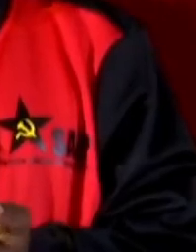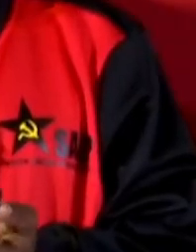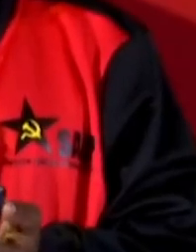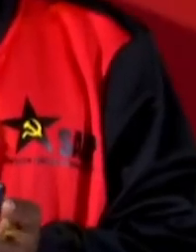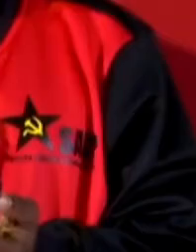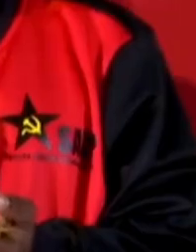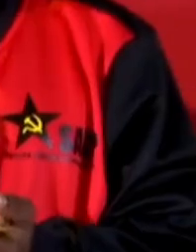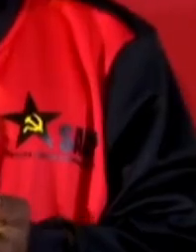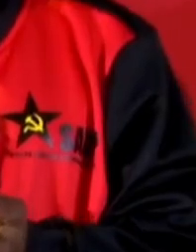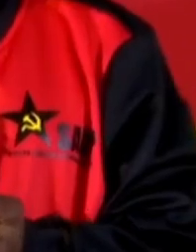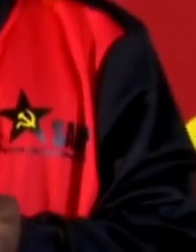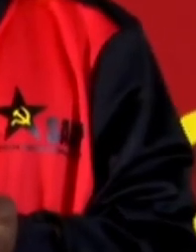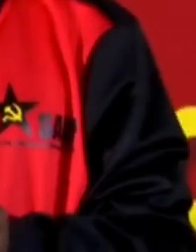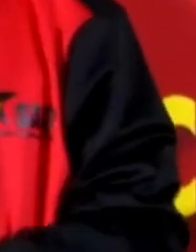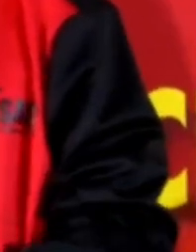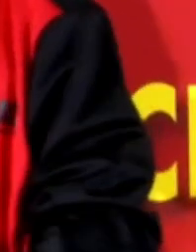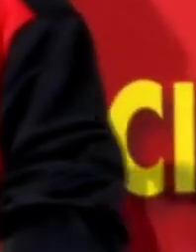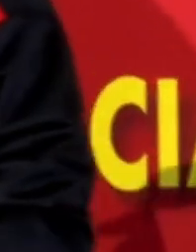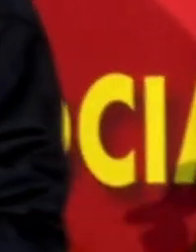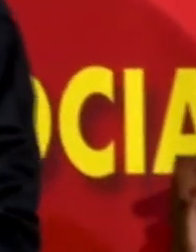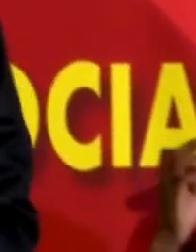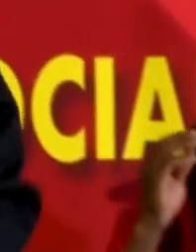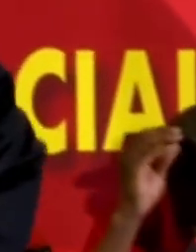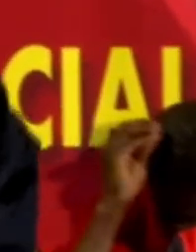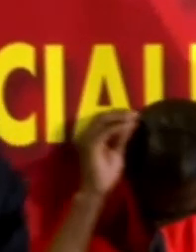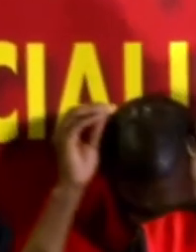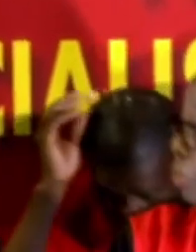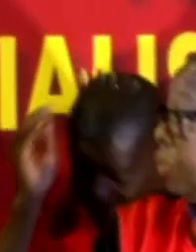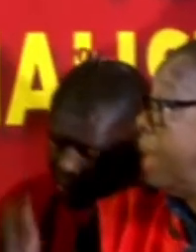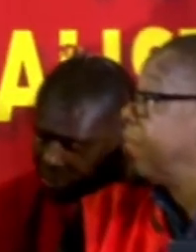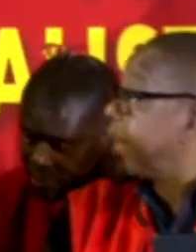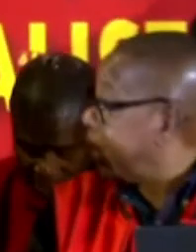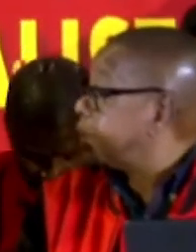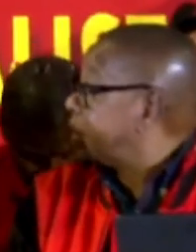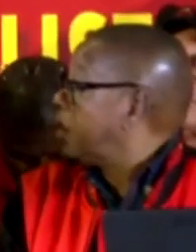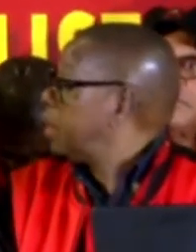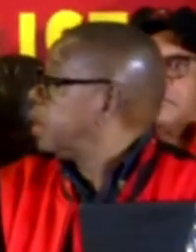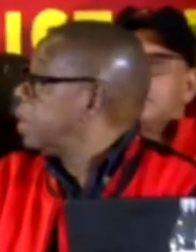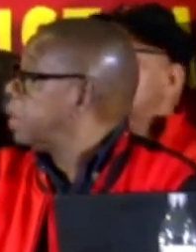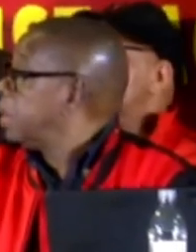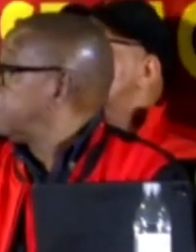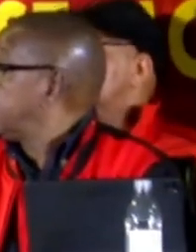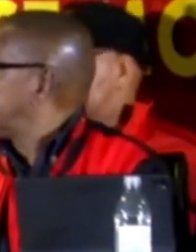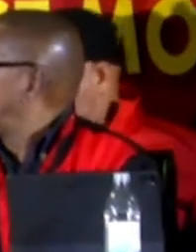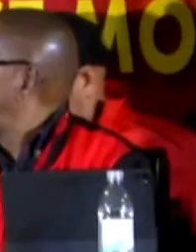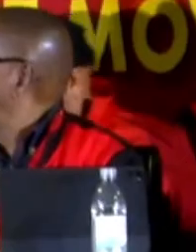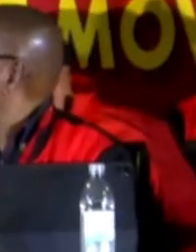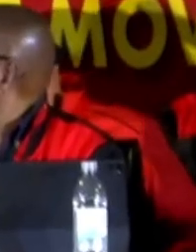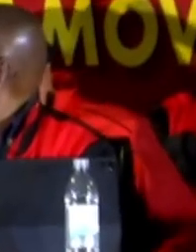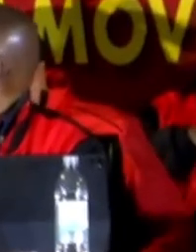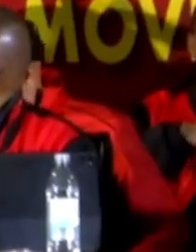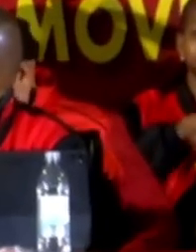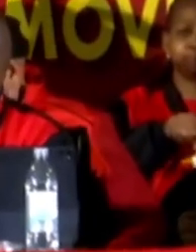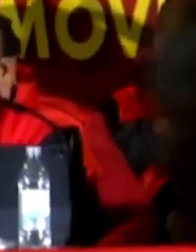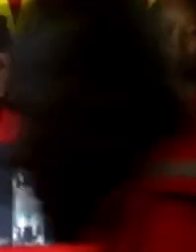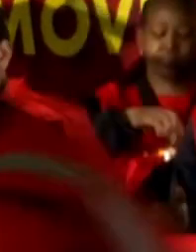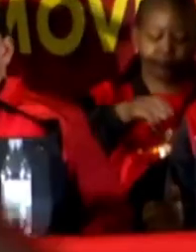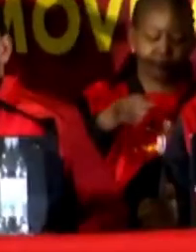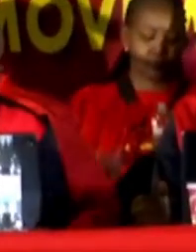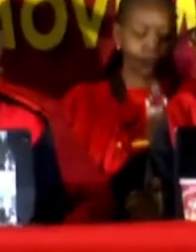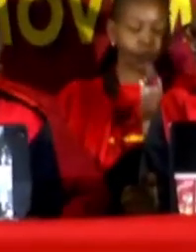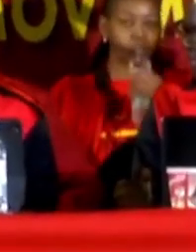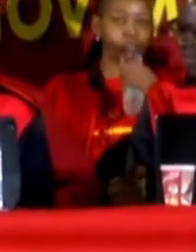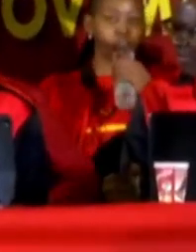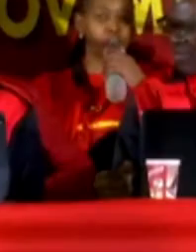hear a bit of disgruntlement in the room when she said those who've broken the law must go to prison